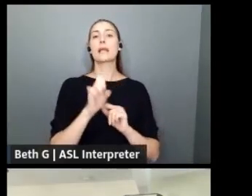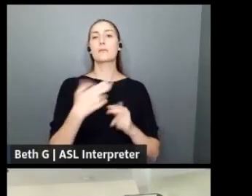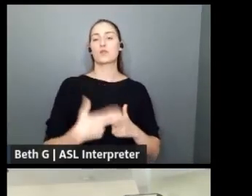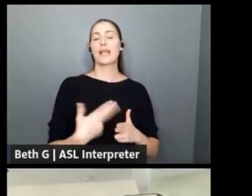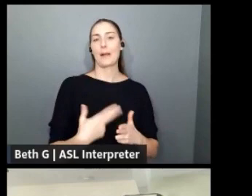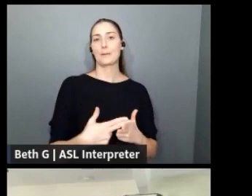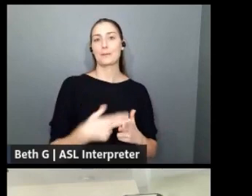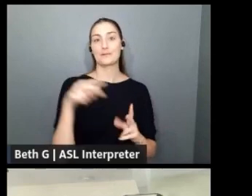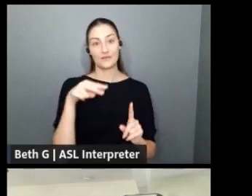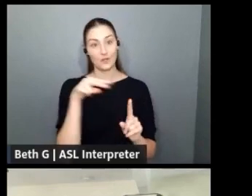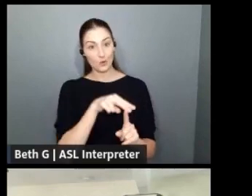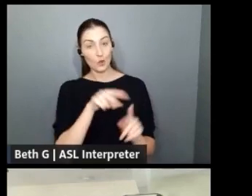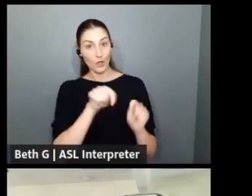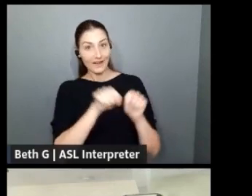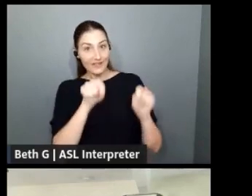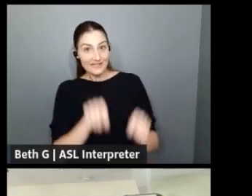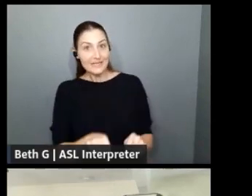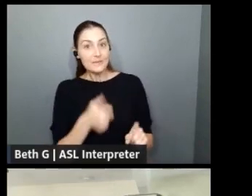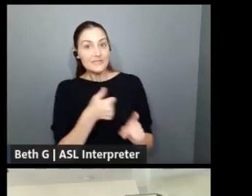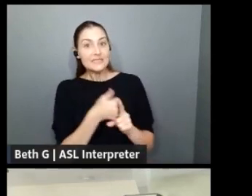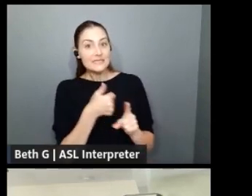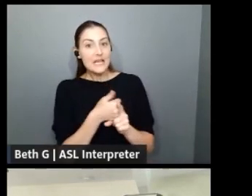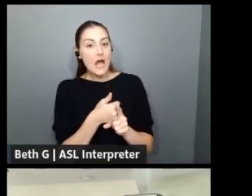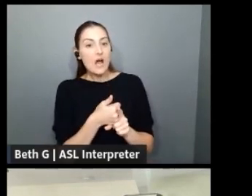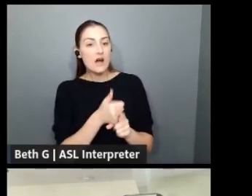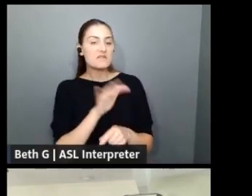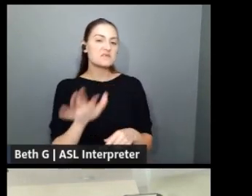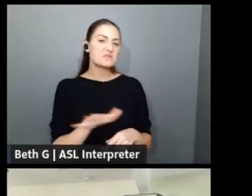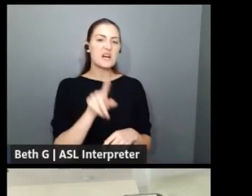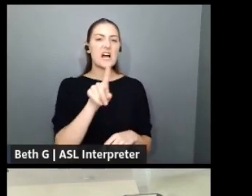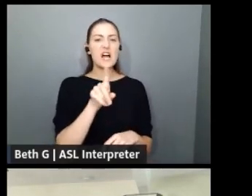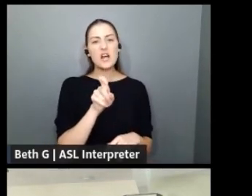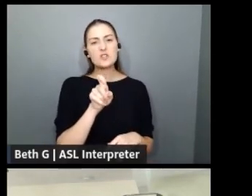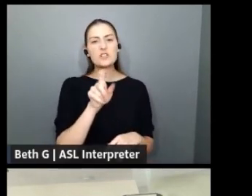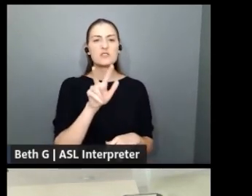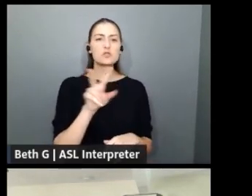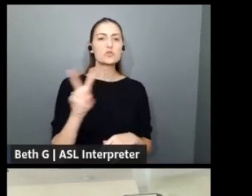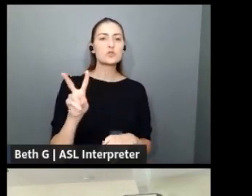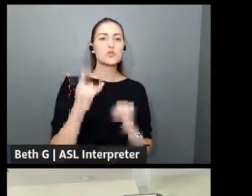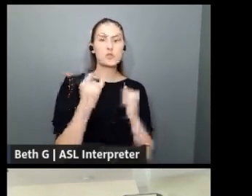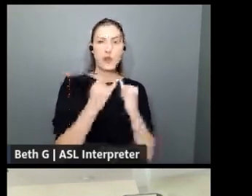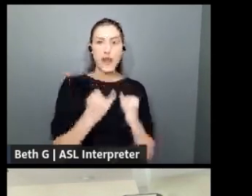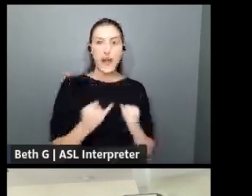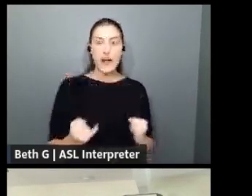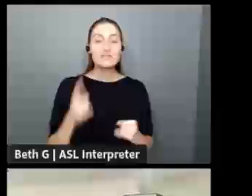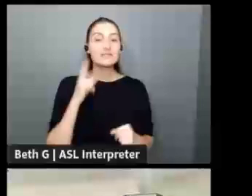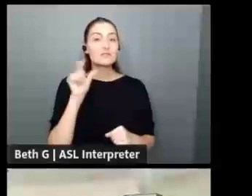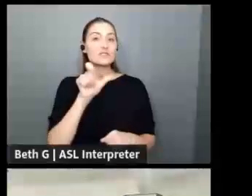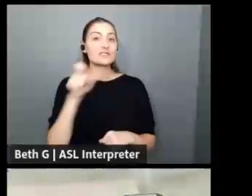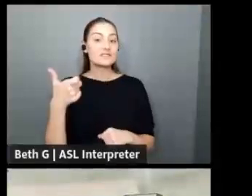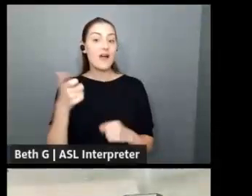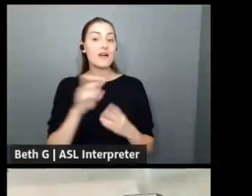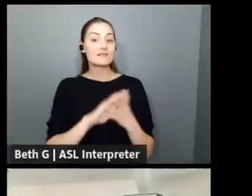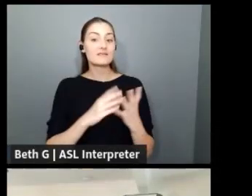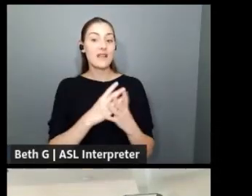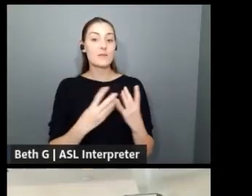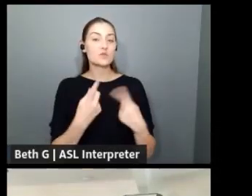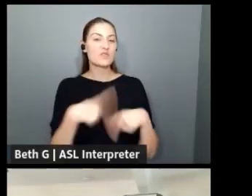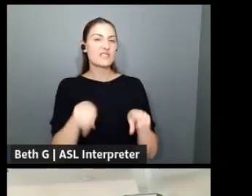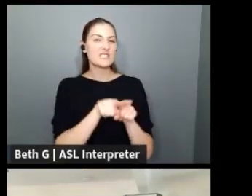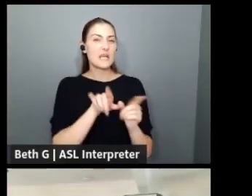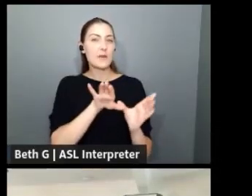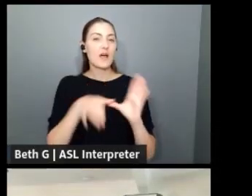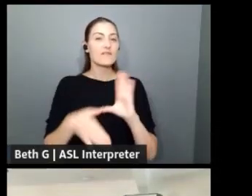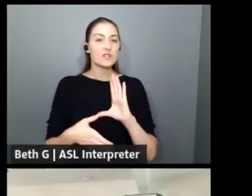template itself, it's really verbose, about 132 lines. And just for 10 tables with the same configuration, only the table